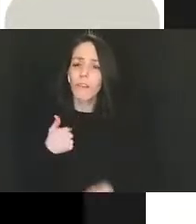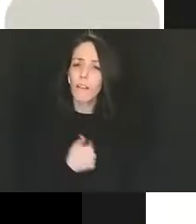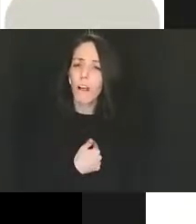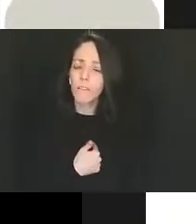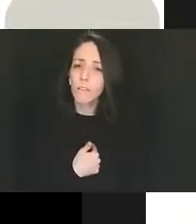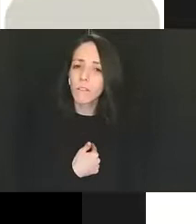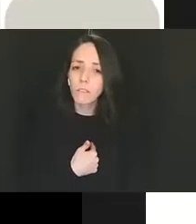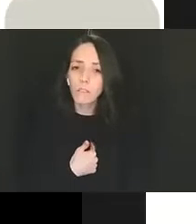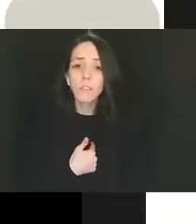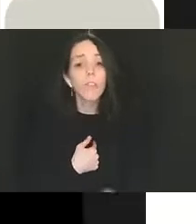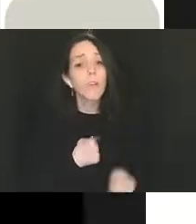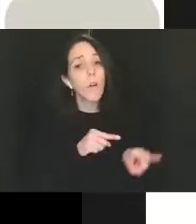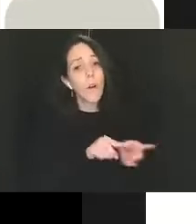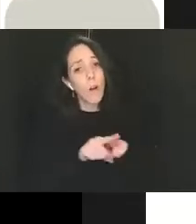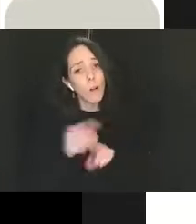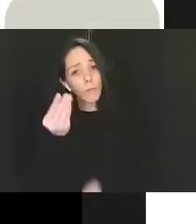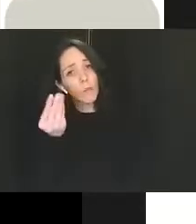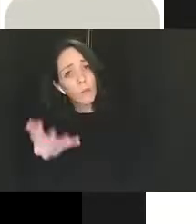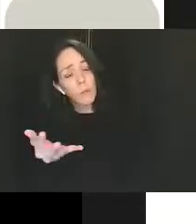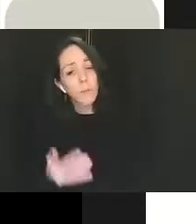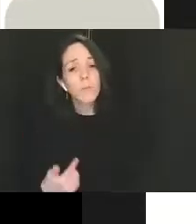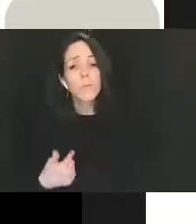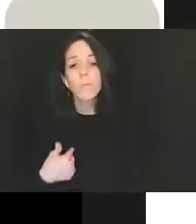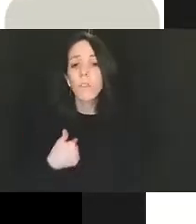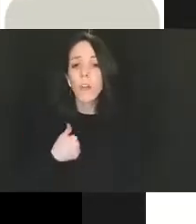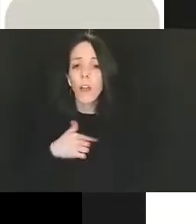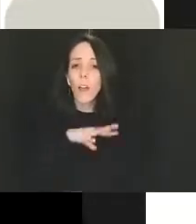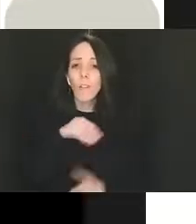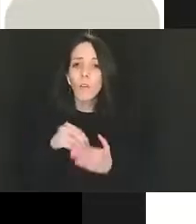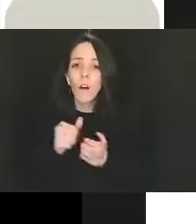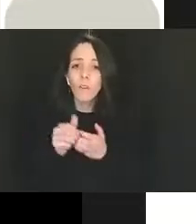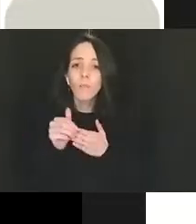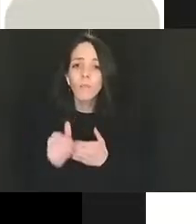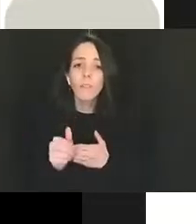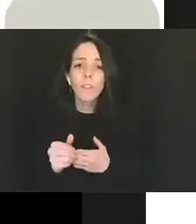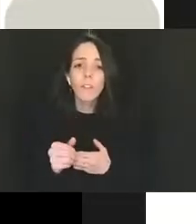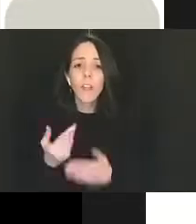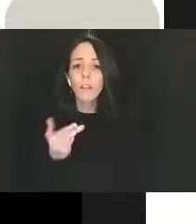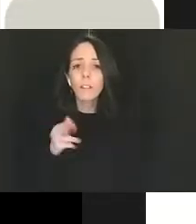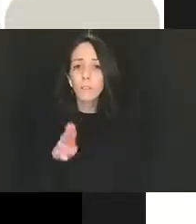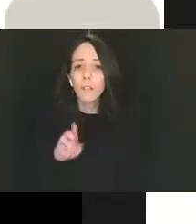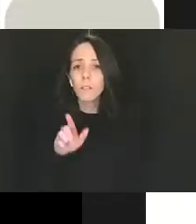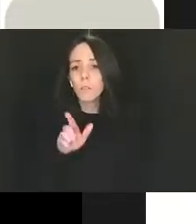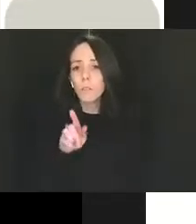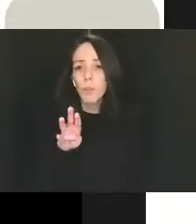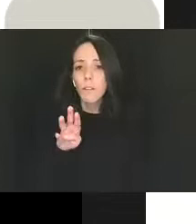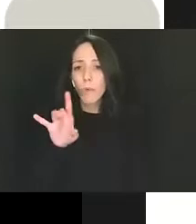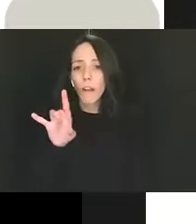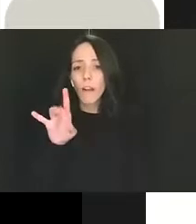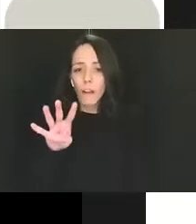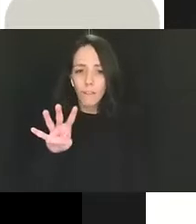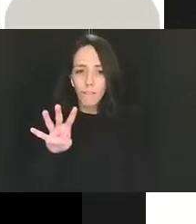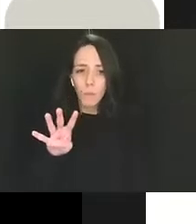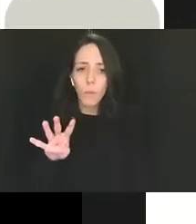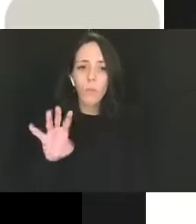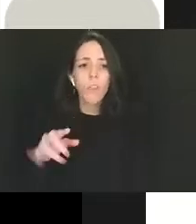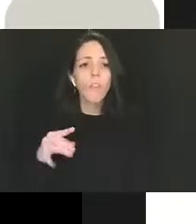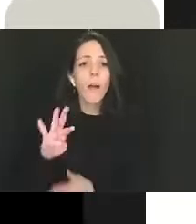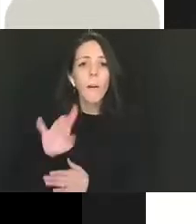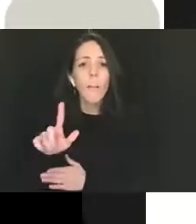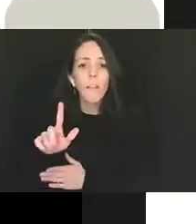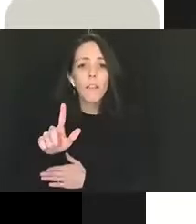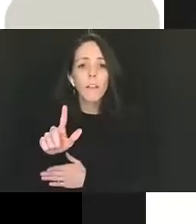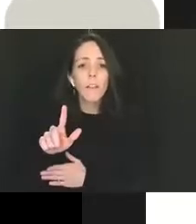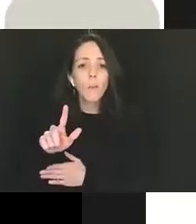that I spearheaded House Bill 2484, which was a bill that was presented to